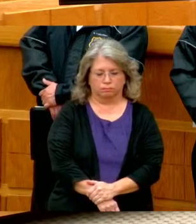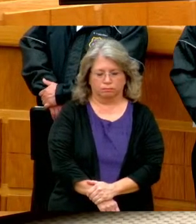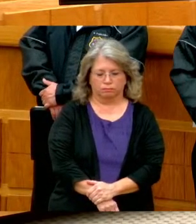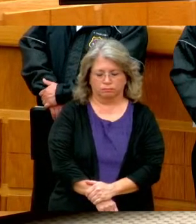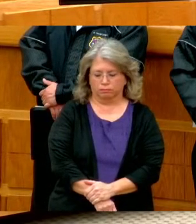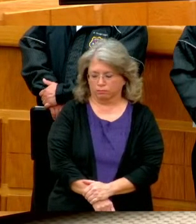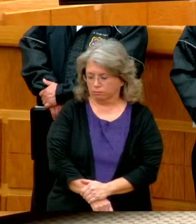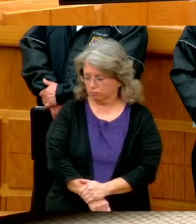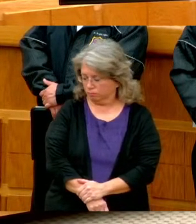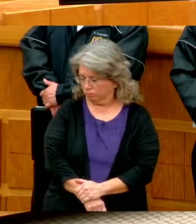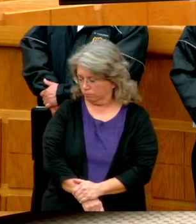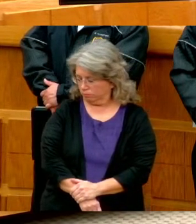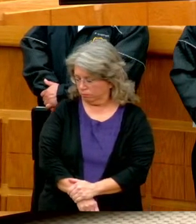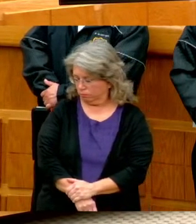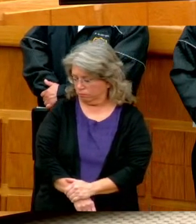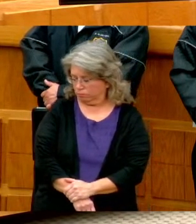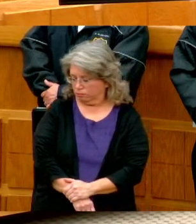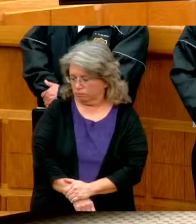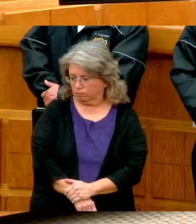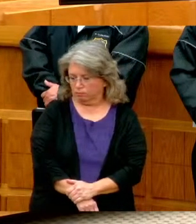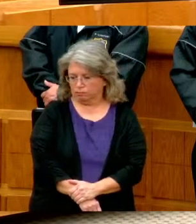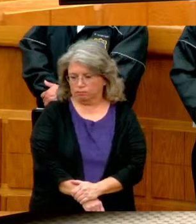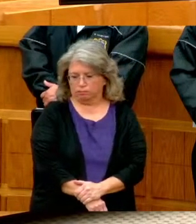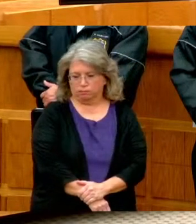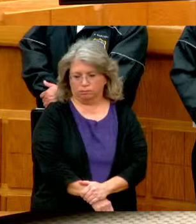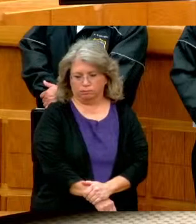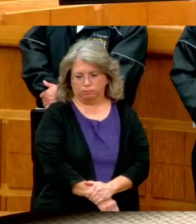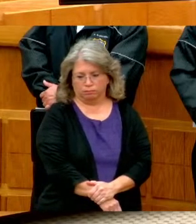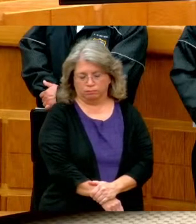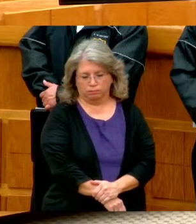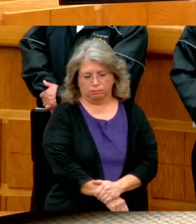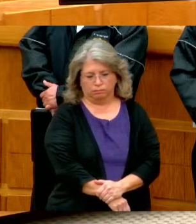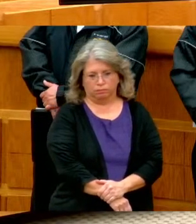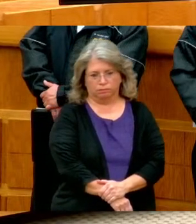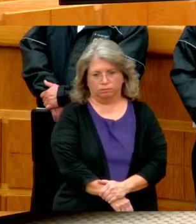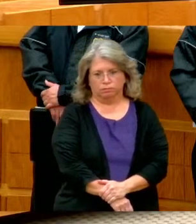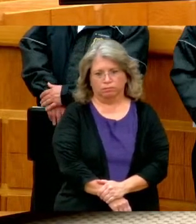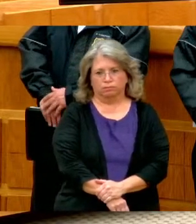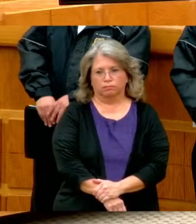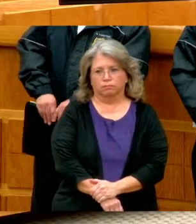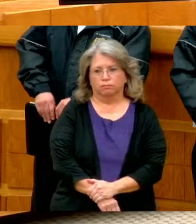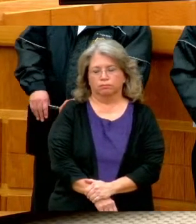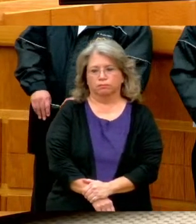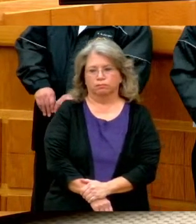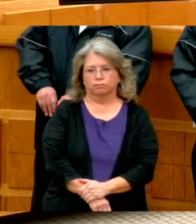con médicos. Y ojalá que nosotros podemos